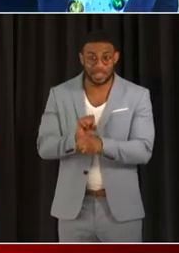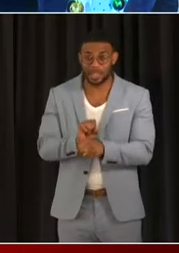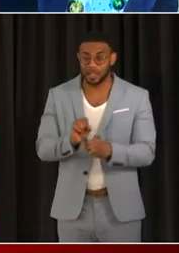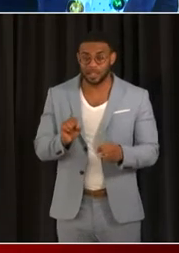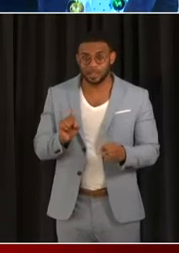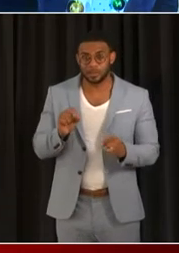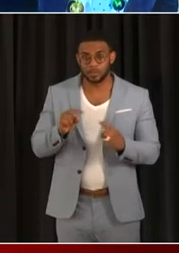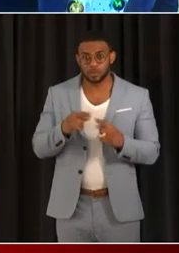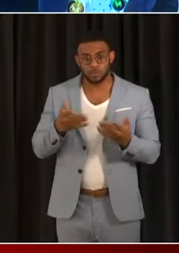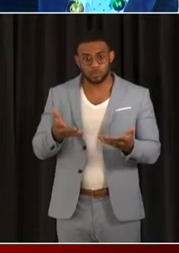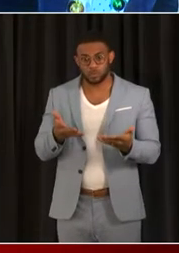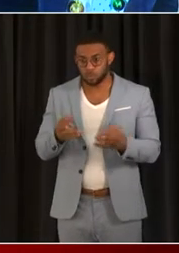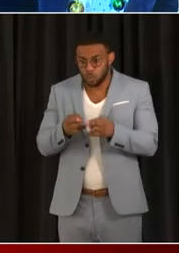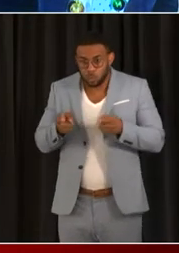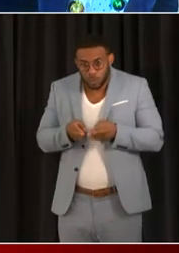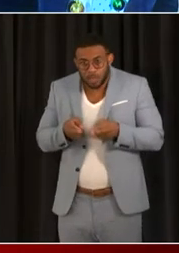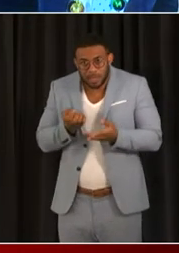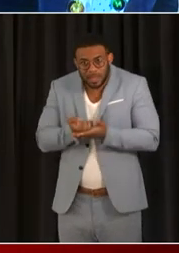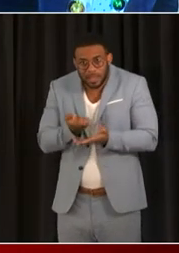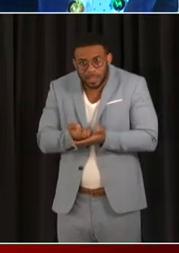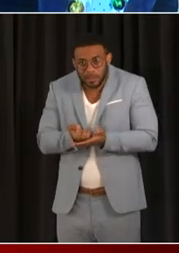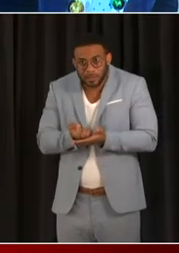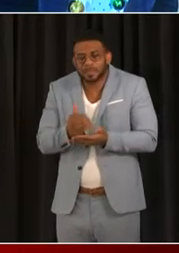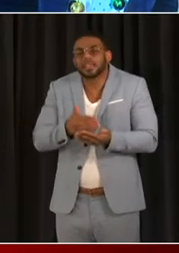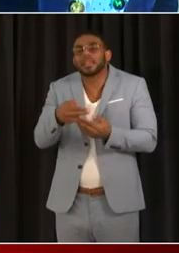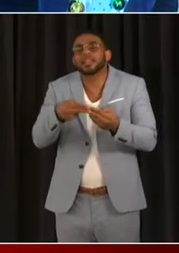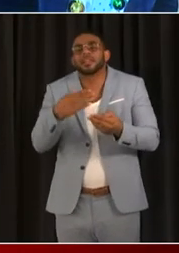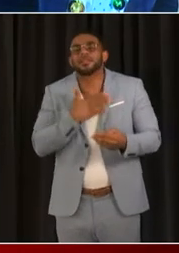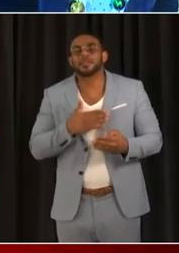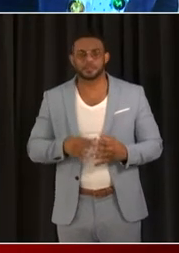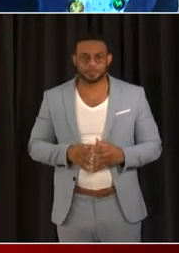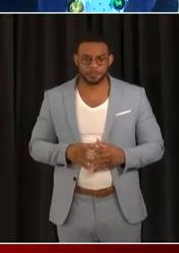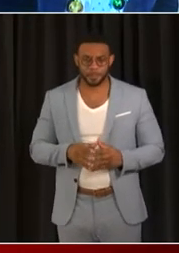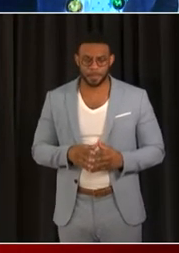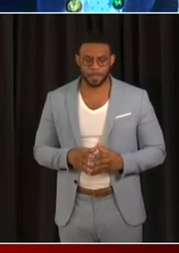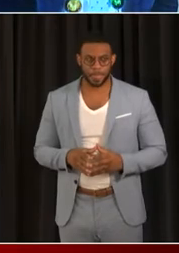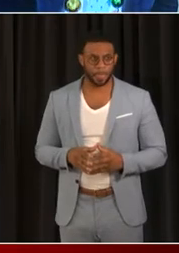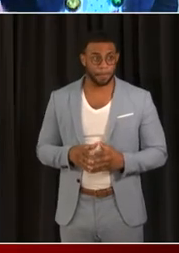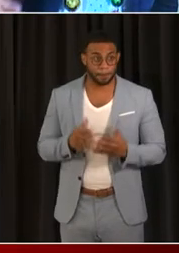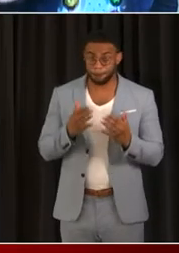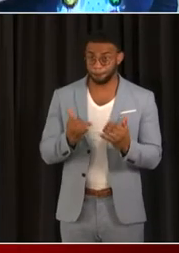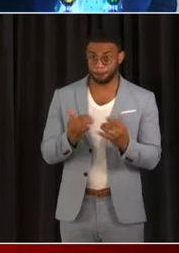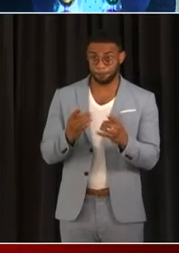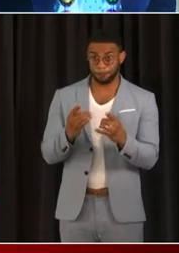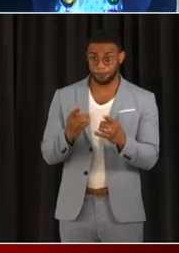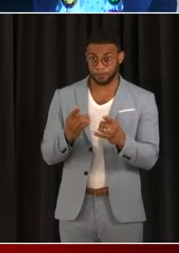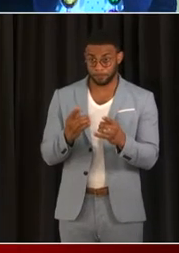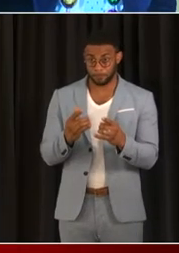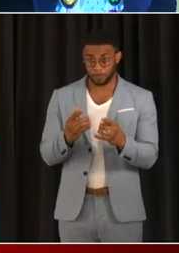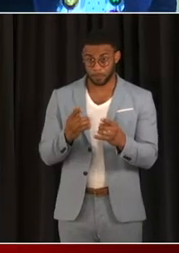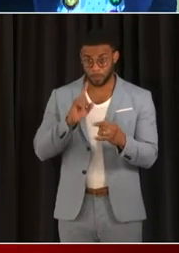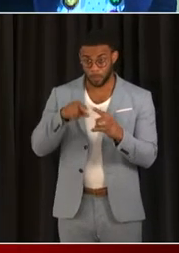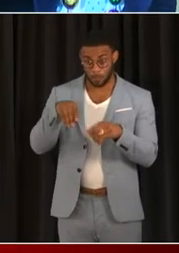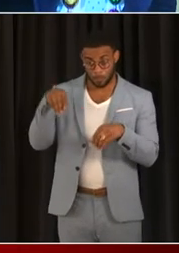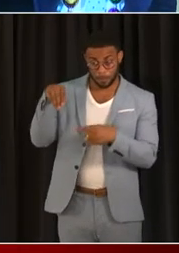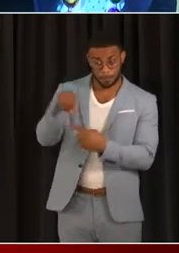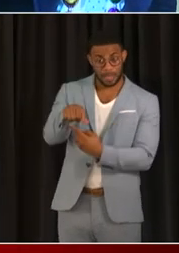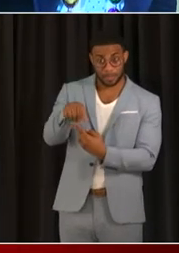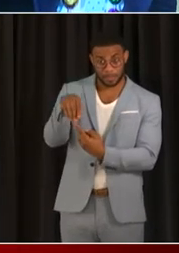jobs to the regional economy. Next slide, please. Now, in regards to